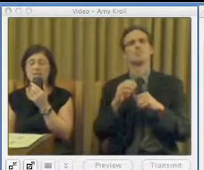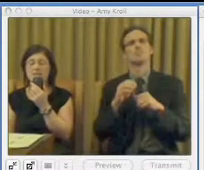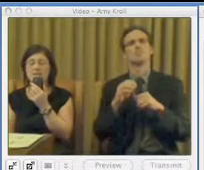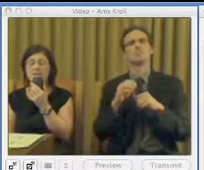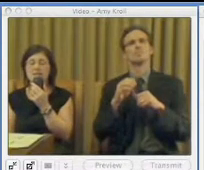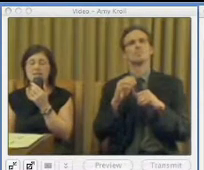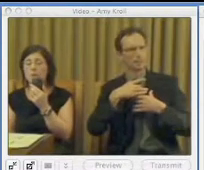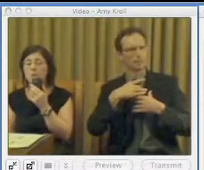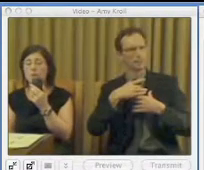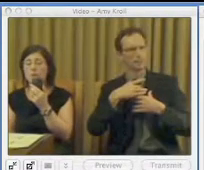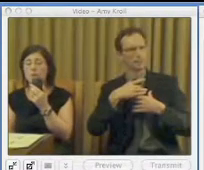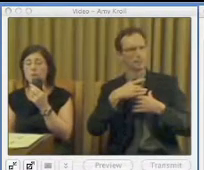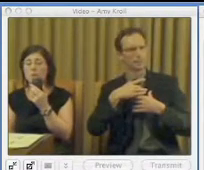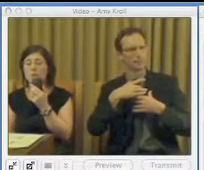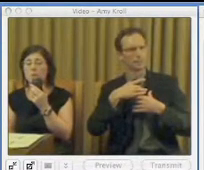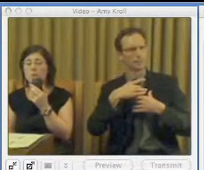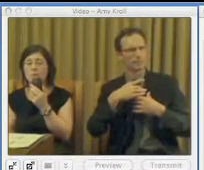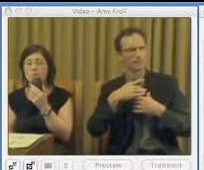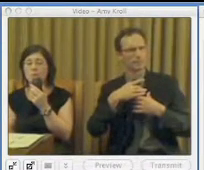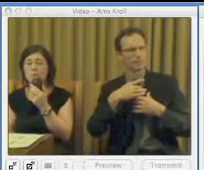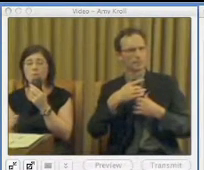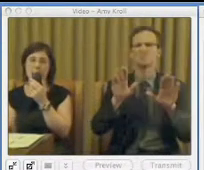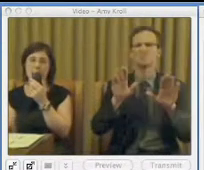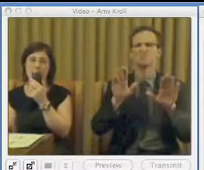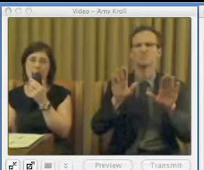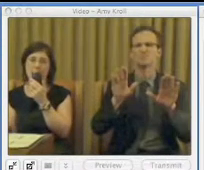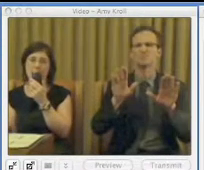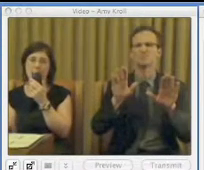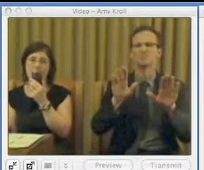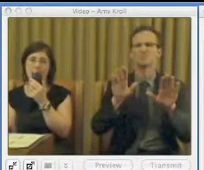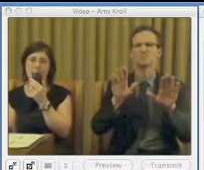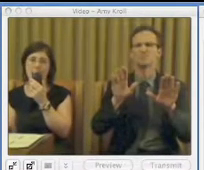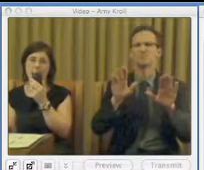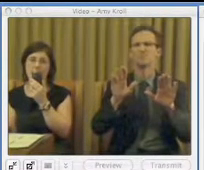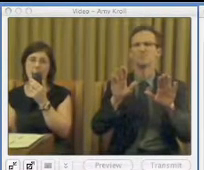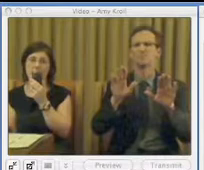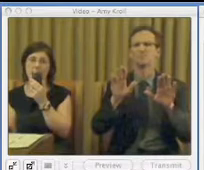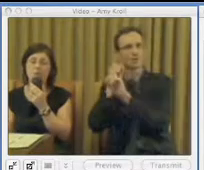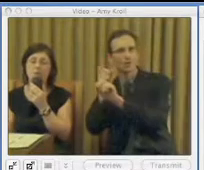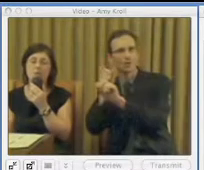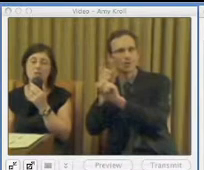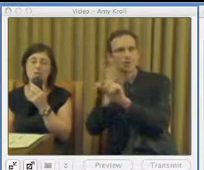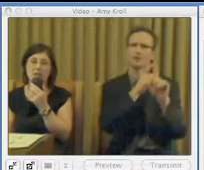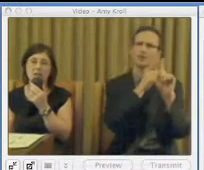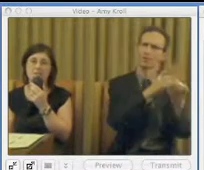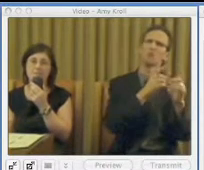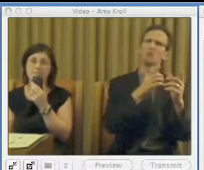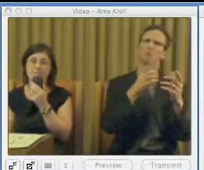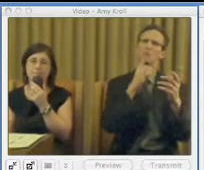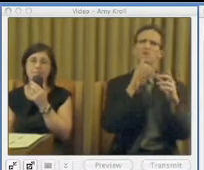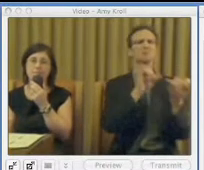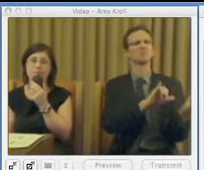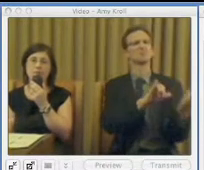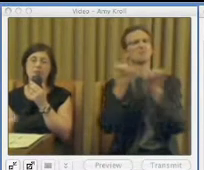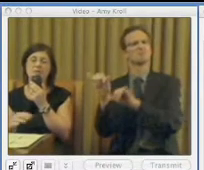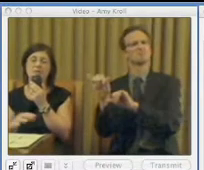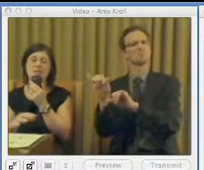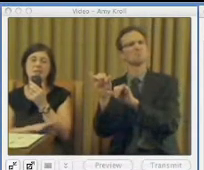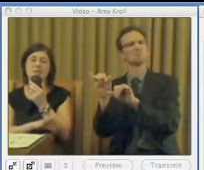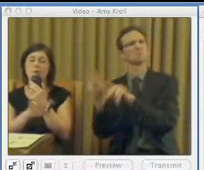So the social dynamics and participant goals would be the same as they would be for spoken language interpreters working in community